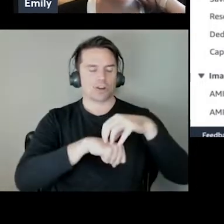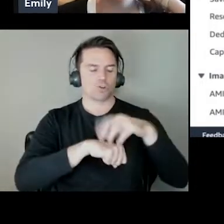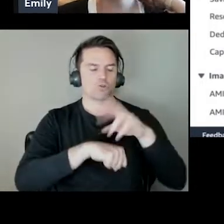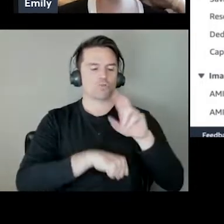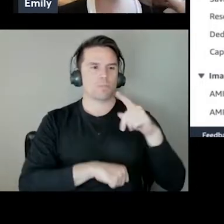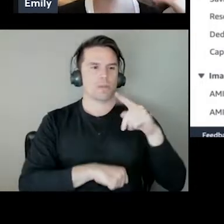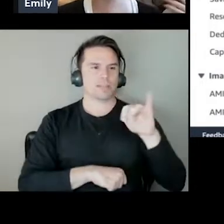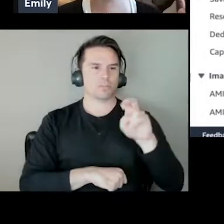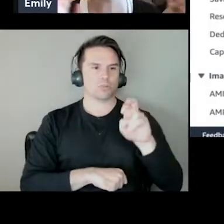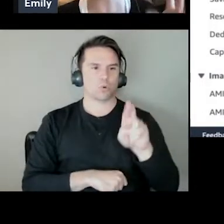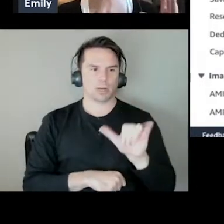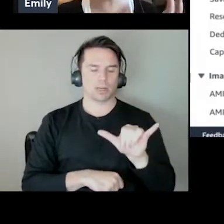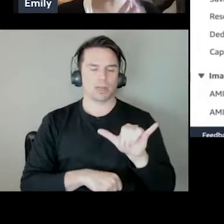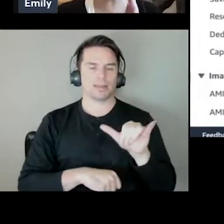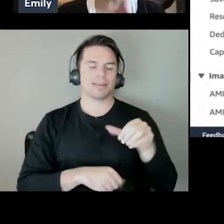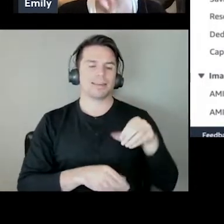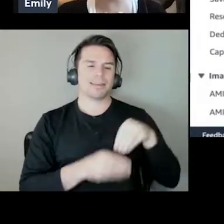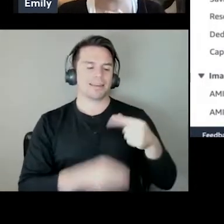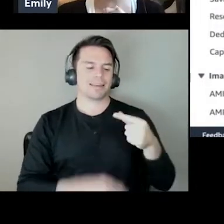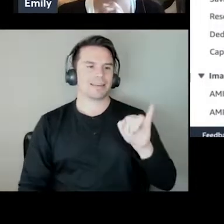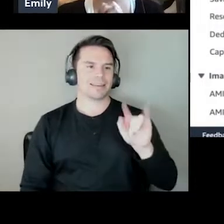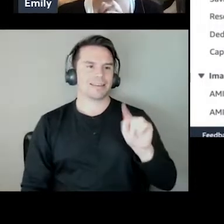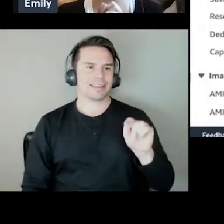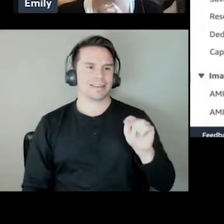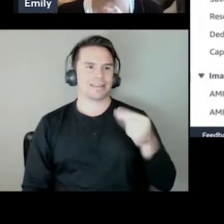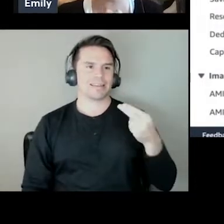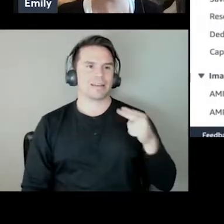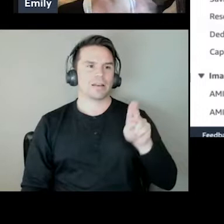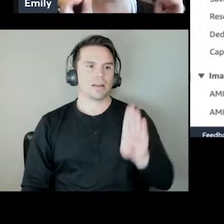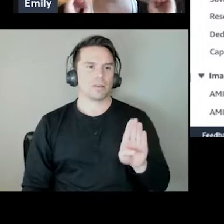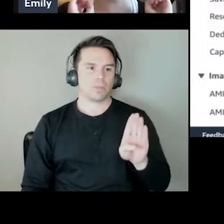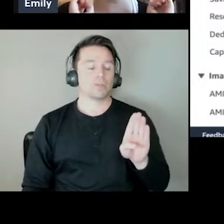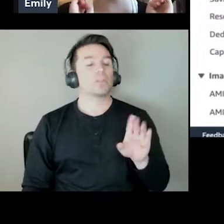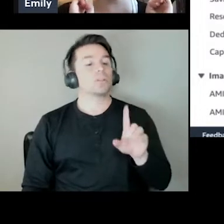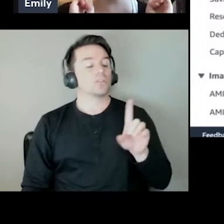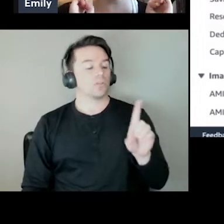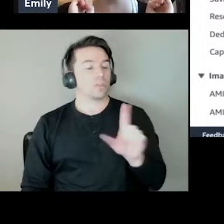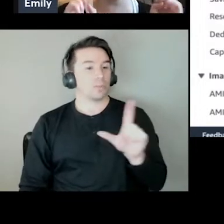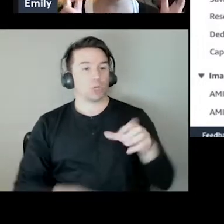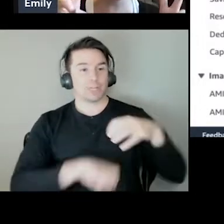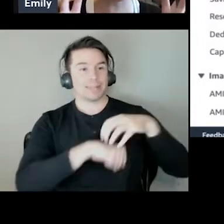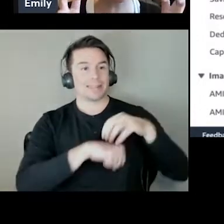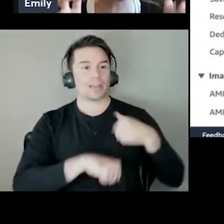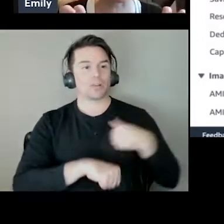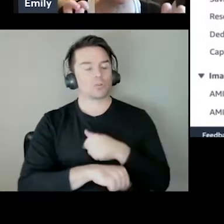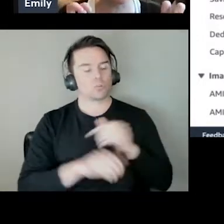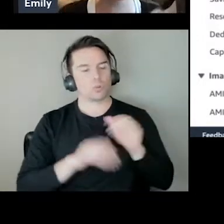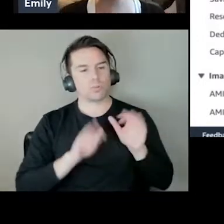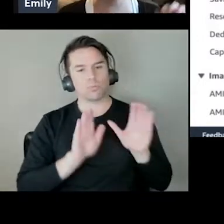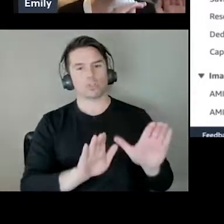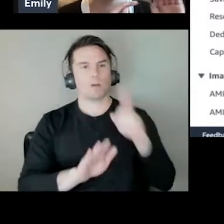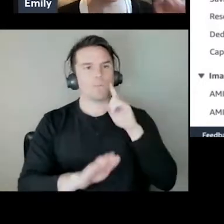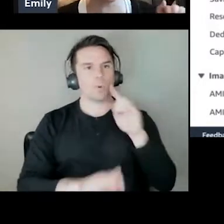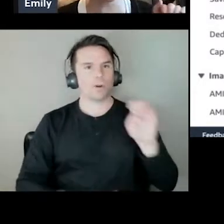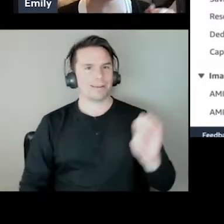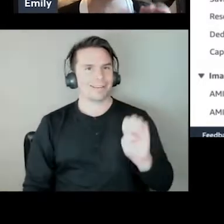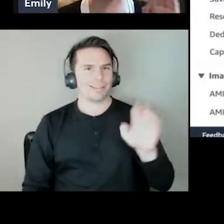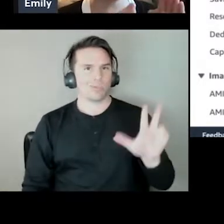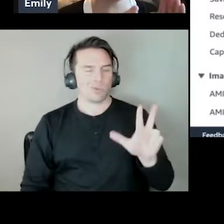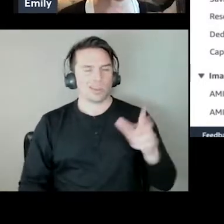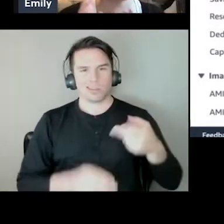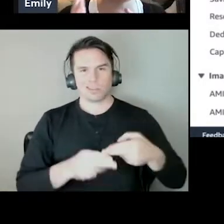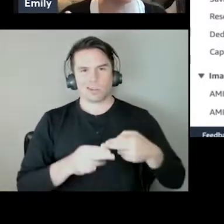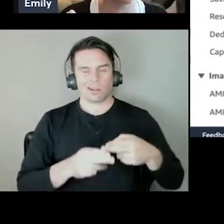all the latest updates. And so the deep learning containers, we push them out for, we call it E3 actually, so